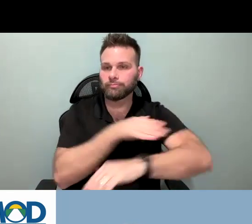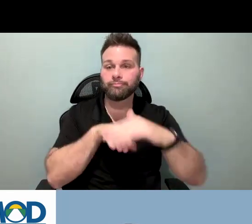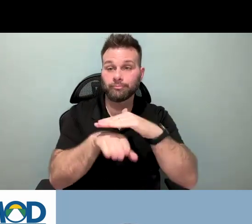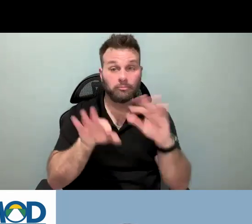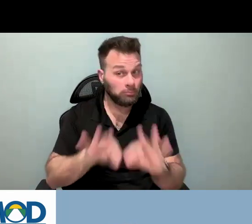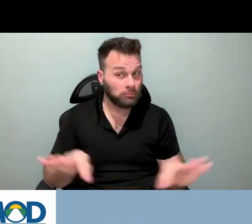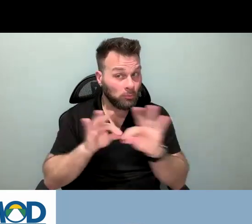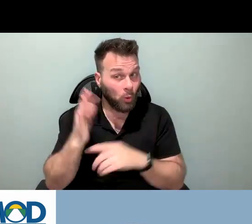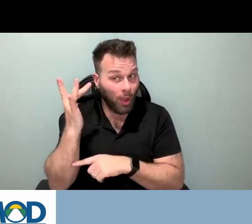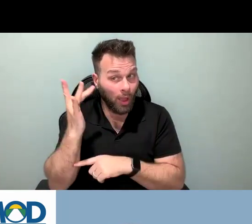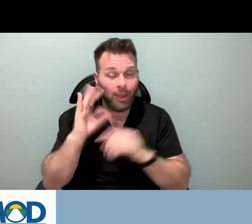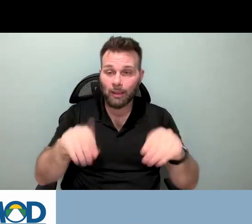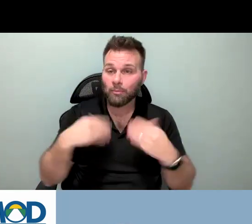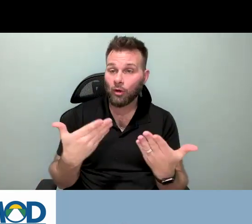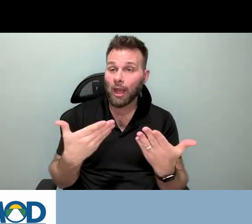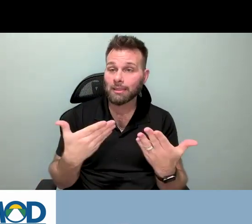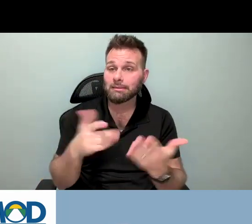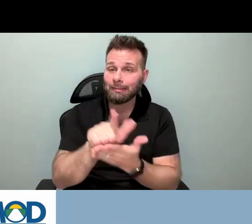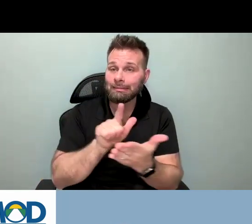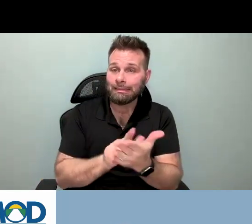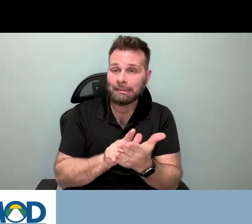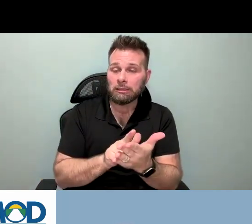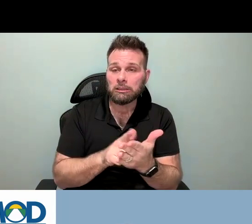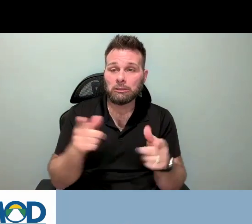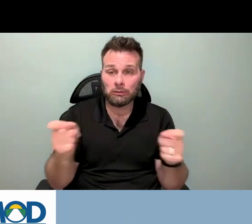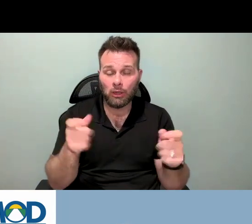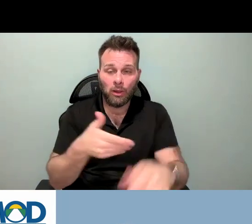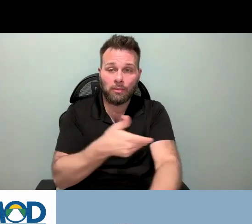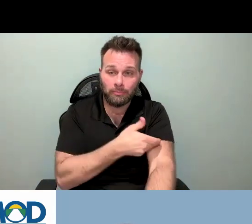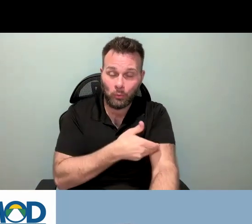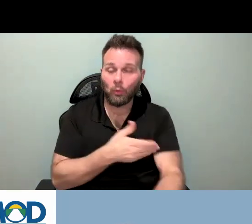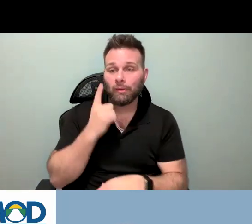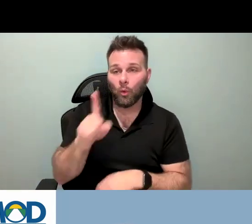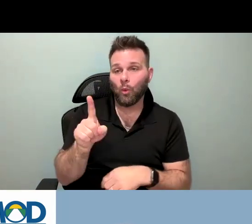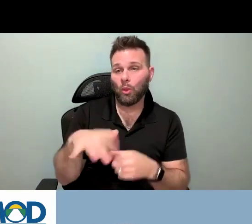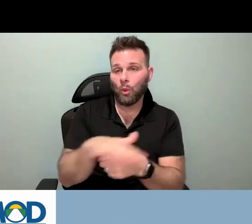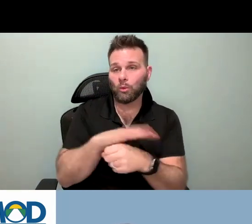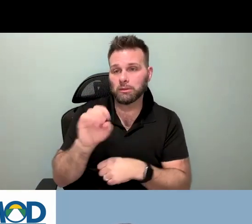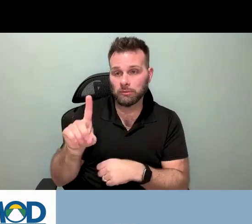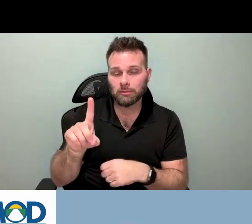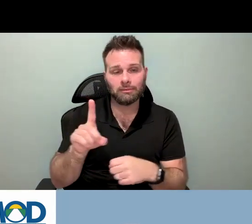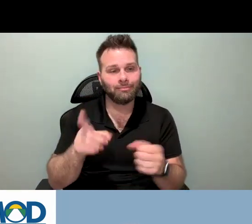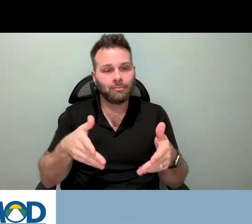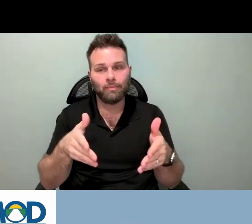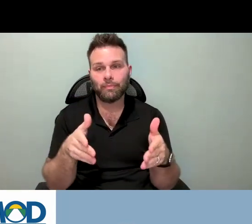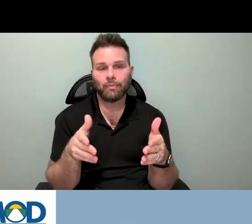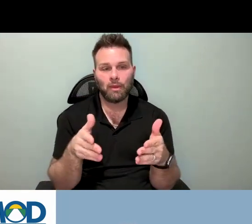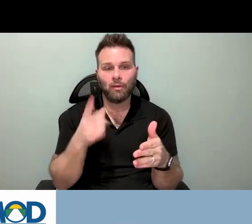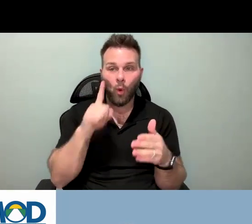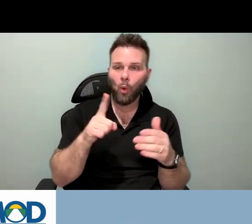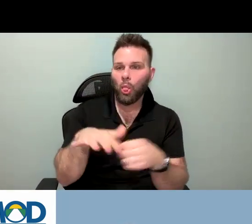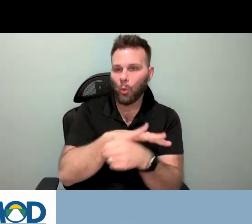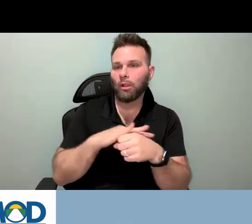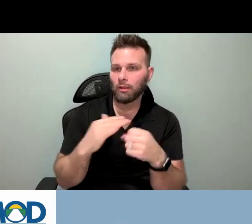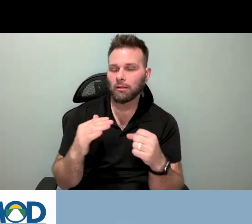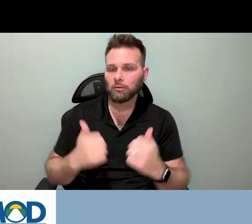because it provides legal authority for the COD to operate and advocate for residents with disabilities. It sets the stage for commissions to